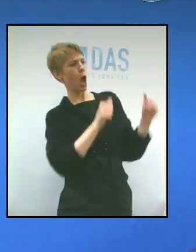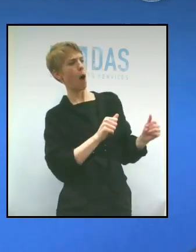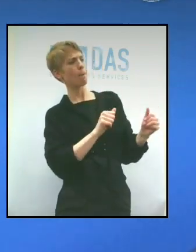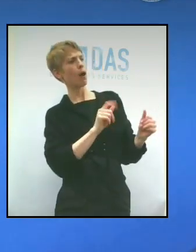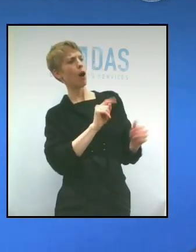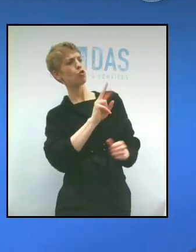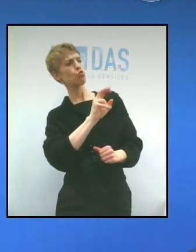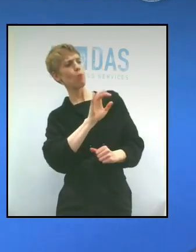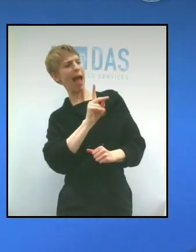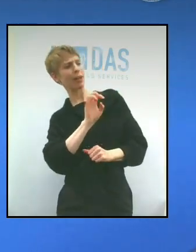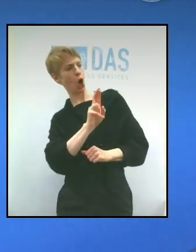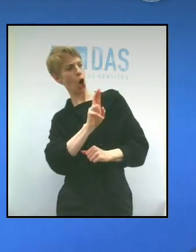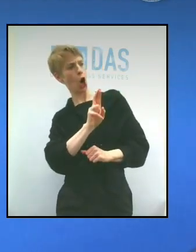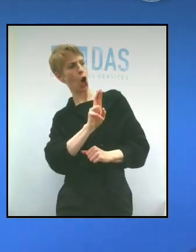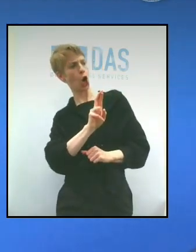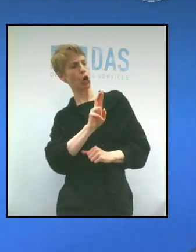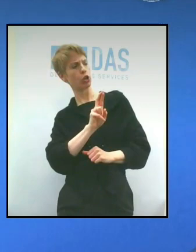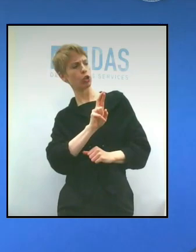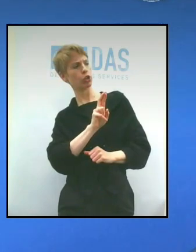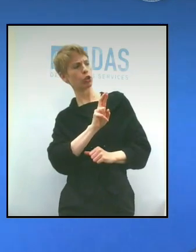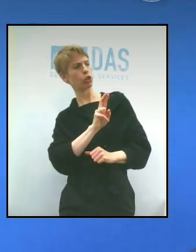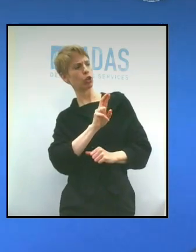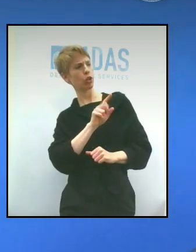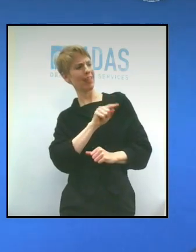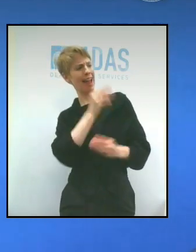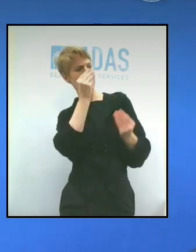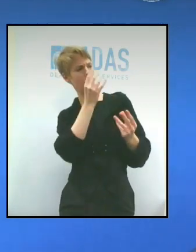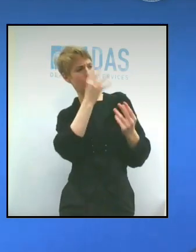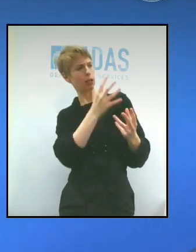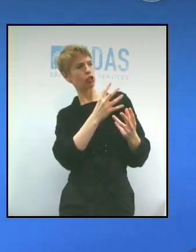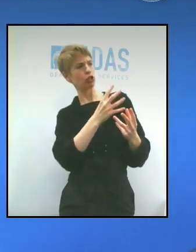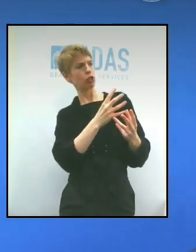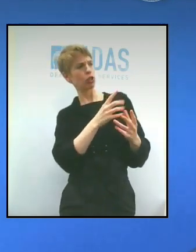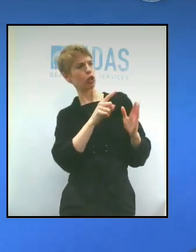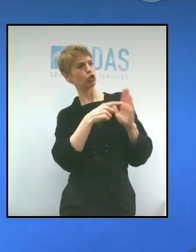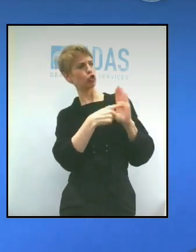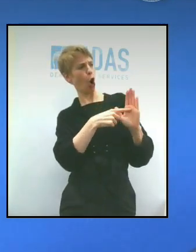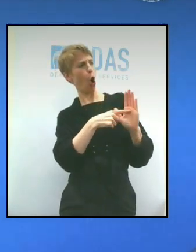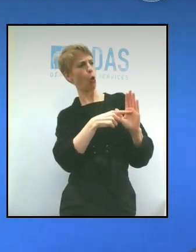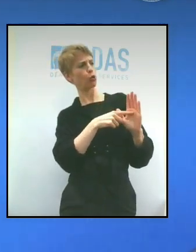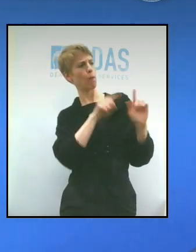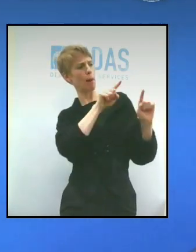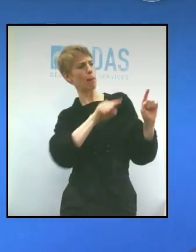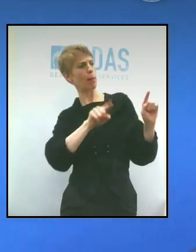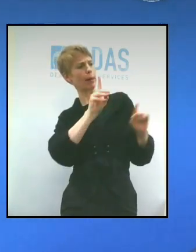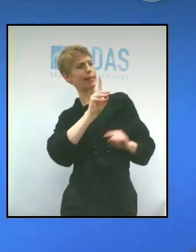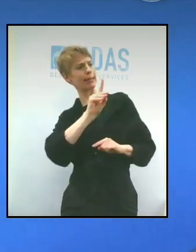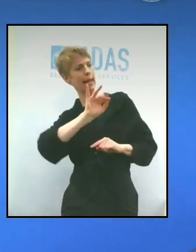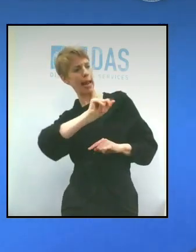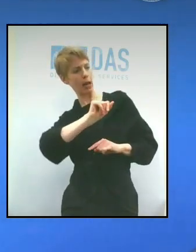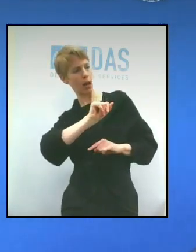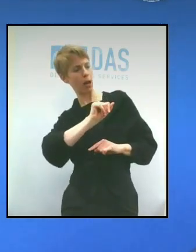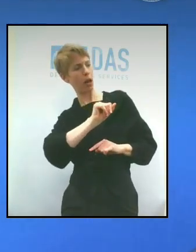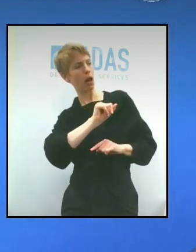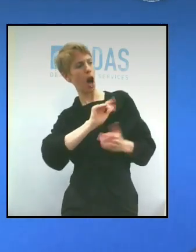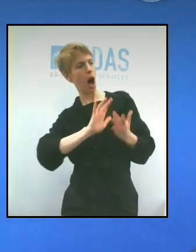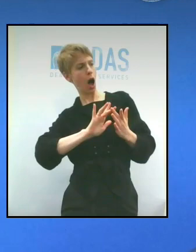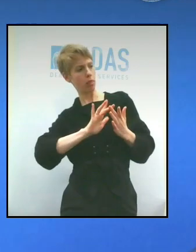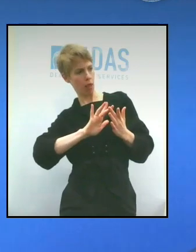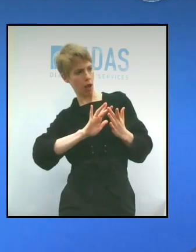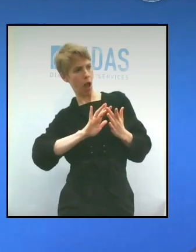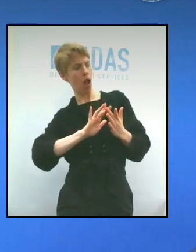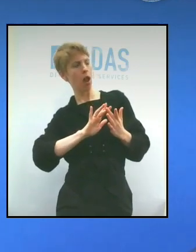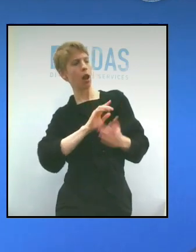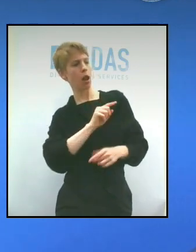tracker. That information is information that's been so helpful that it's been embedded online, as well